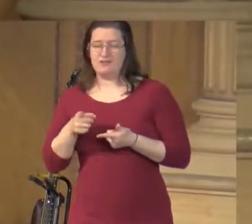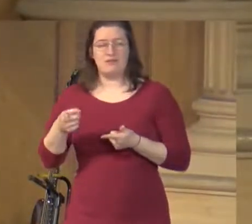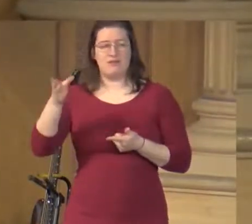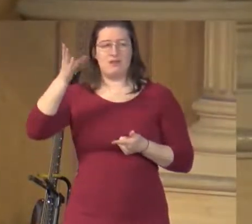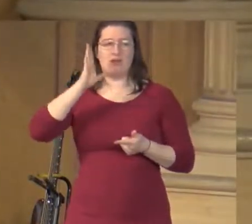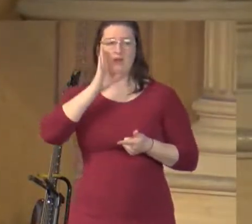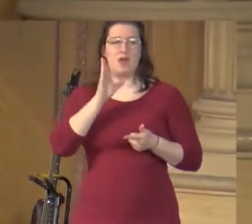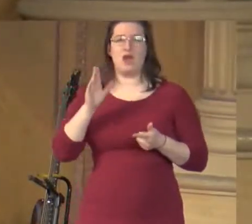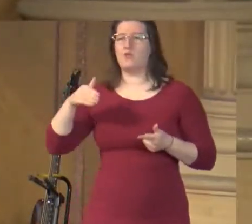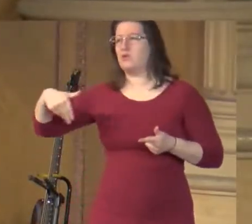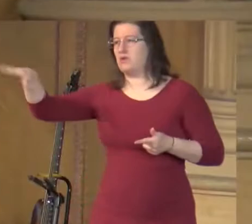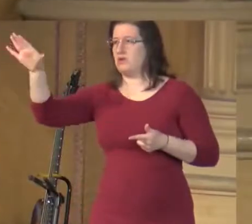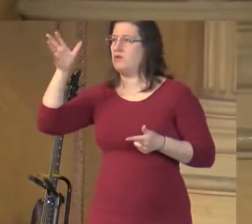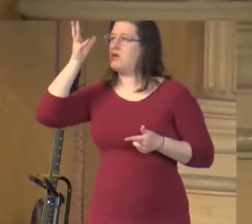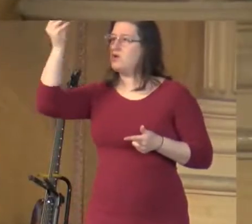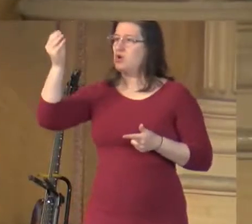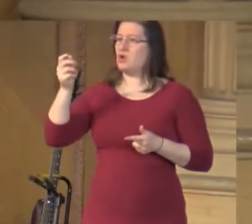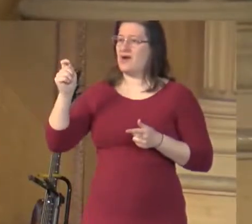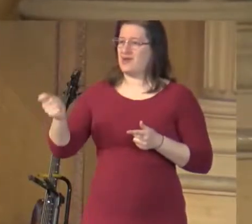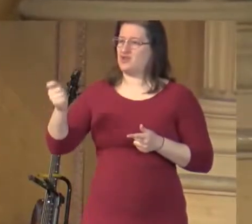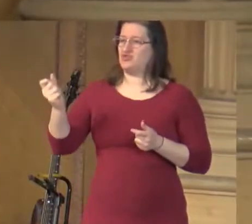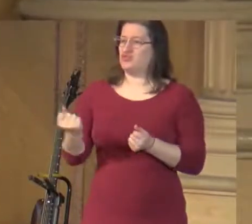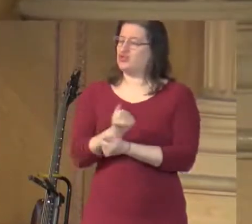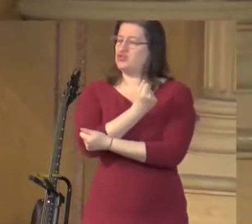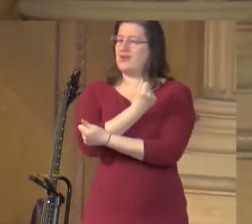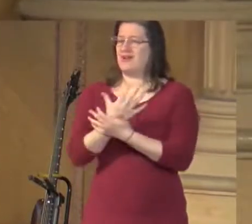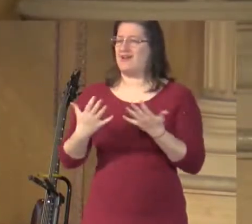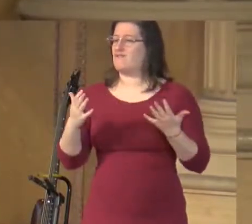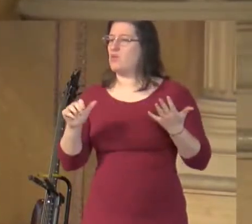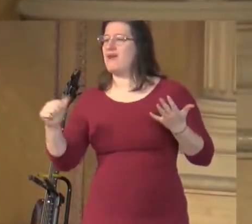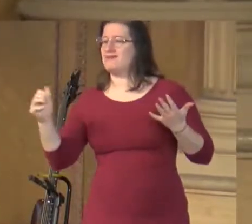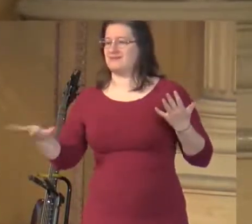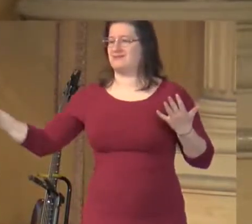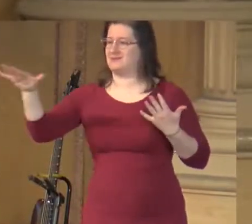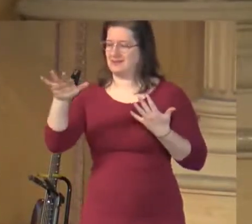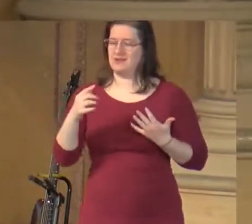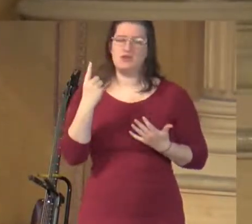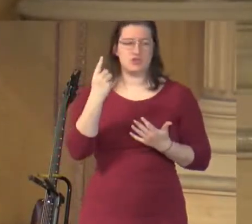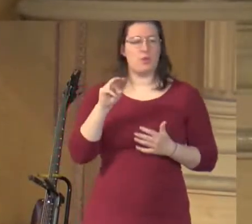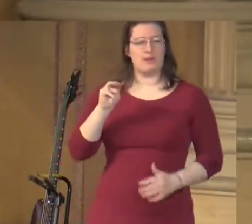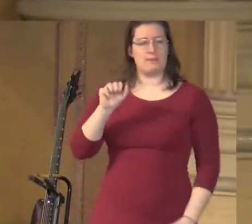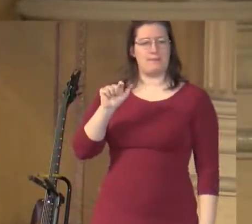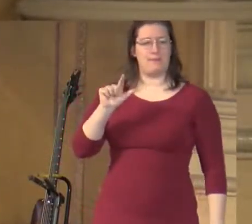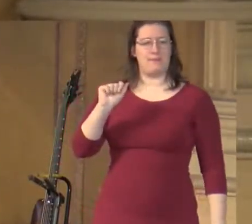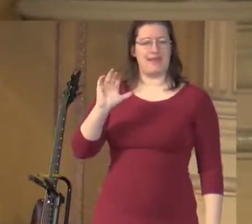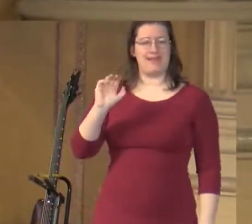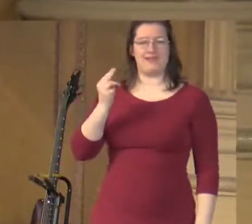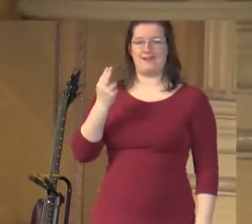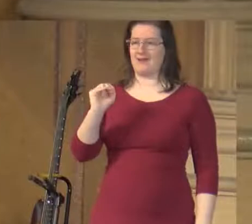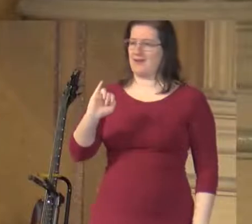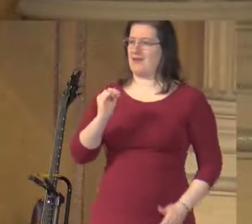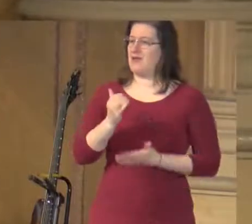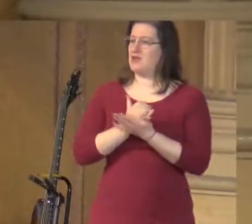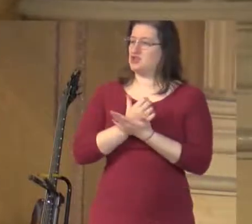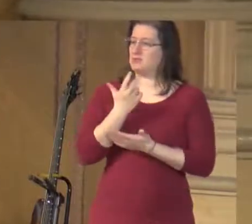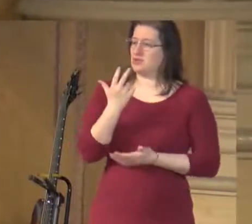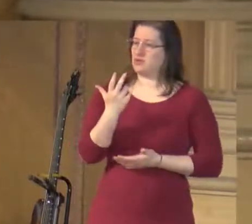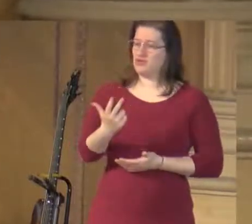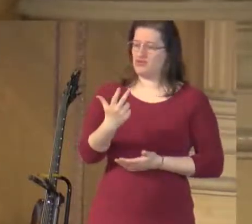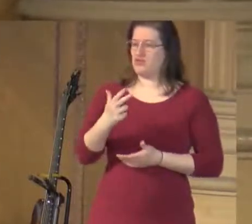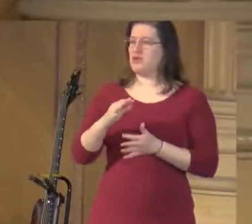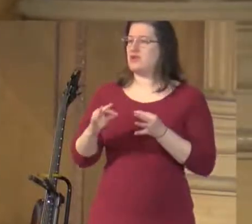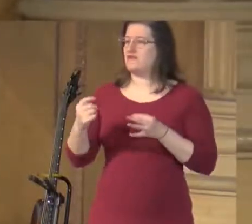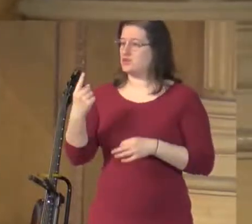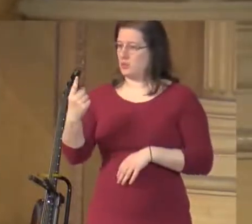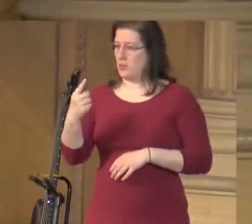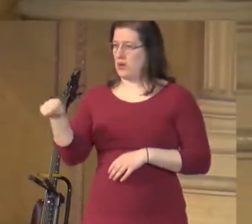and judge those who didn't claim to know him and so one passage that kind of has this Malachi chapter 3 verse 1 verses 1 through 5 I can just